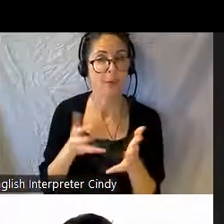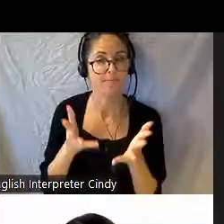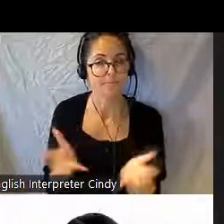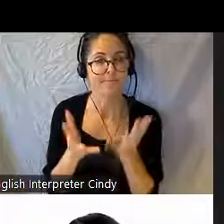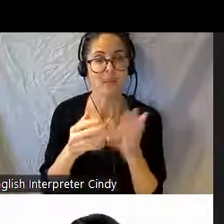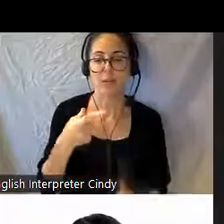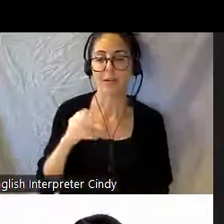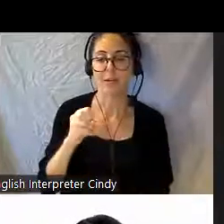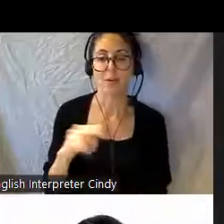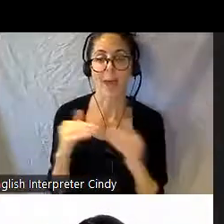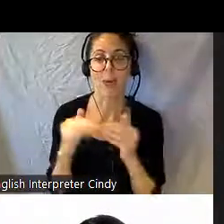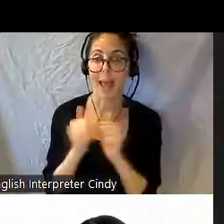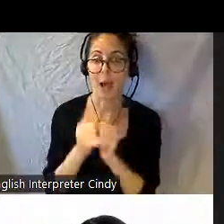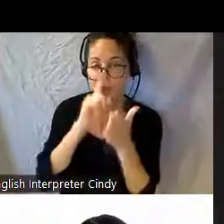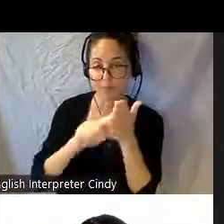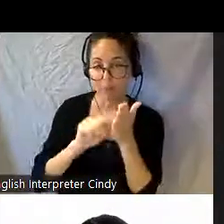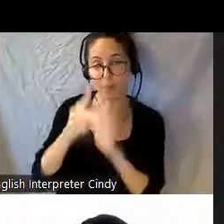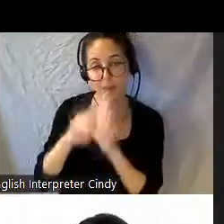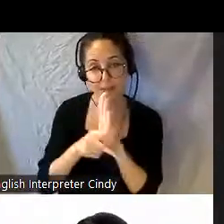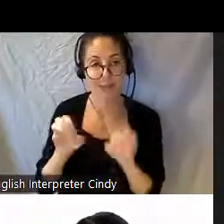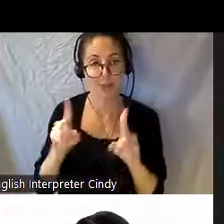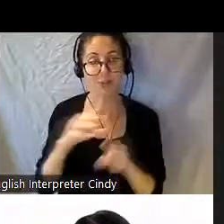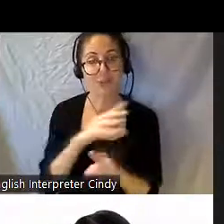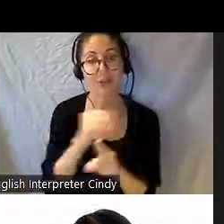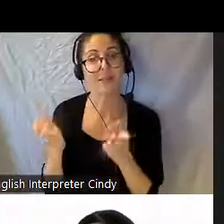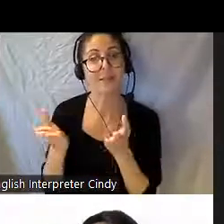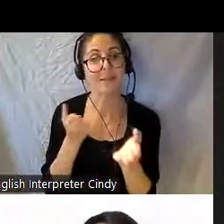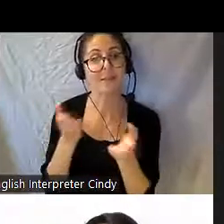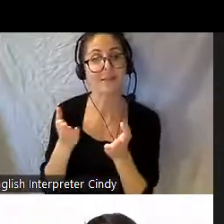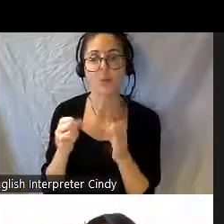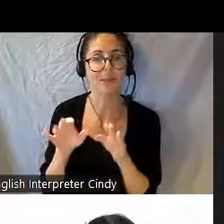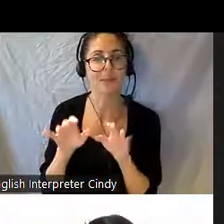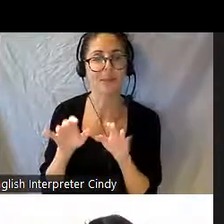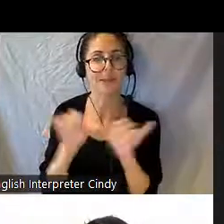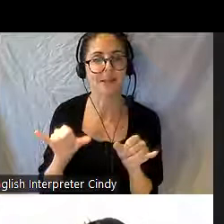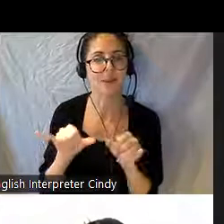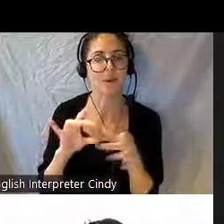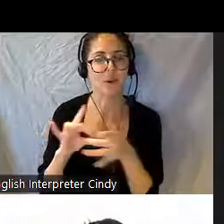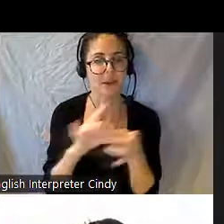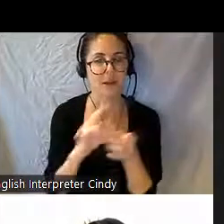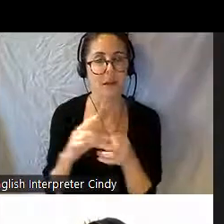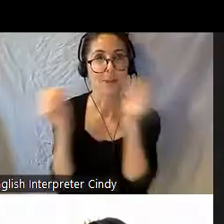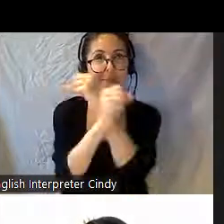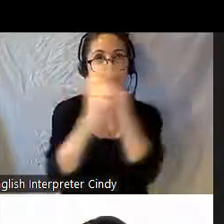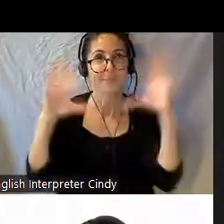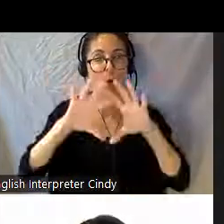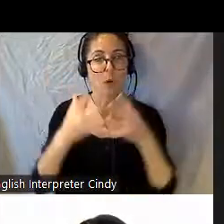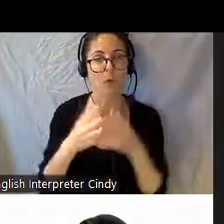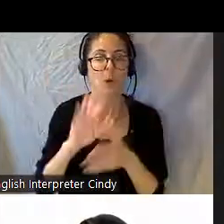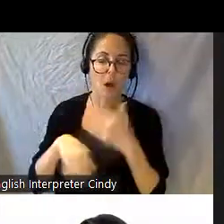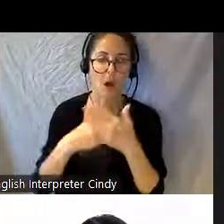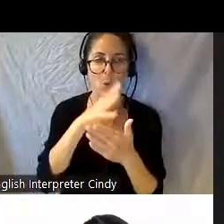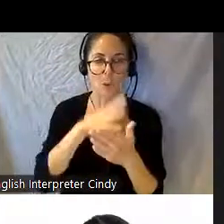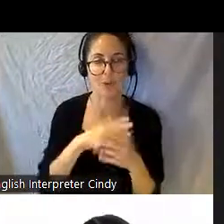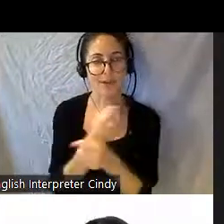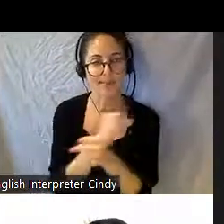equity through research, policy, education, and system coordination. We envision a world where all women are safe and have access to equal